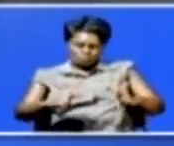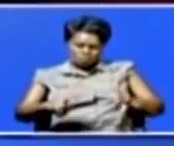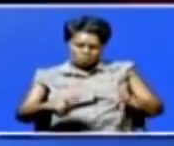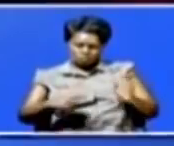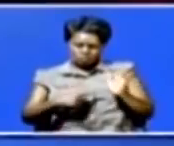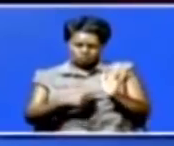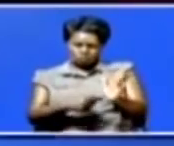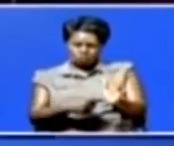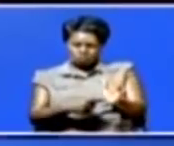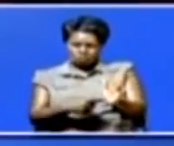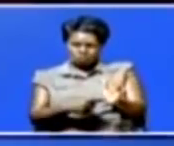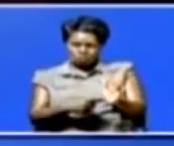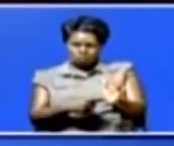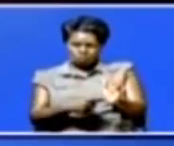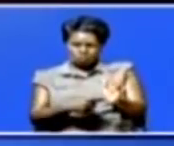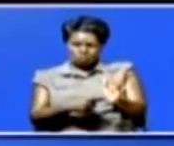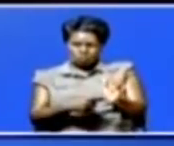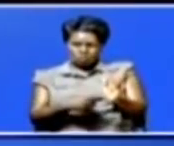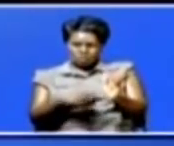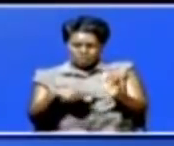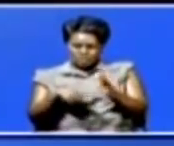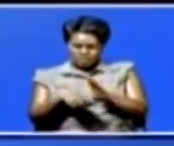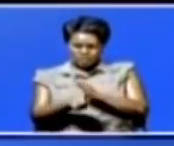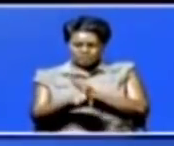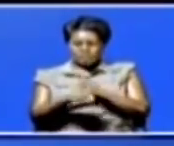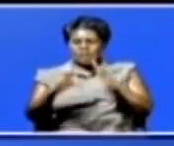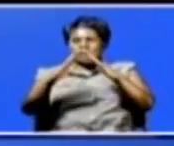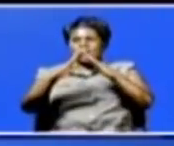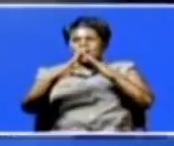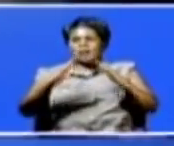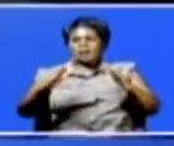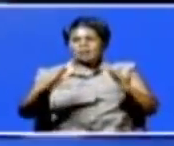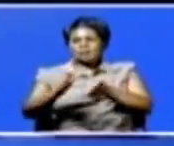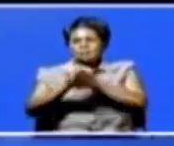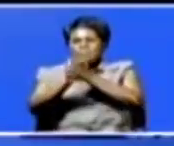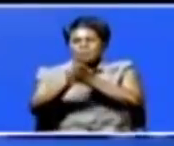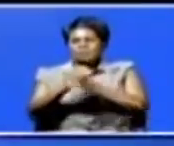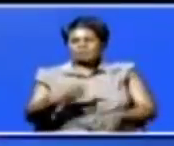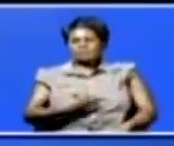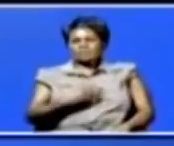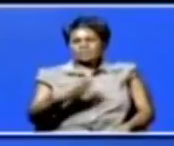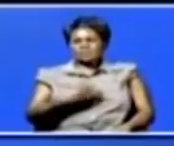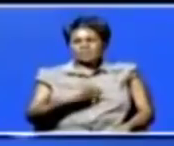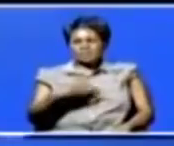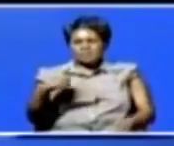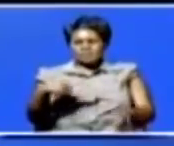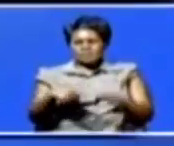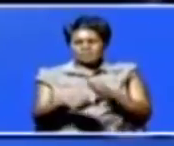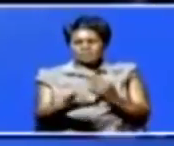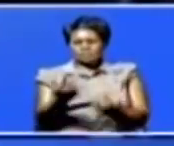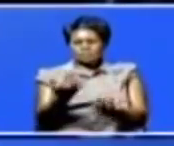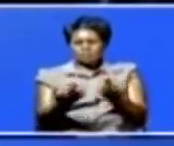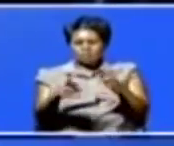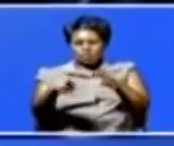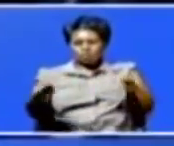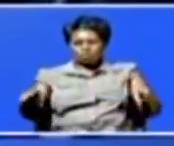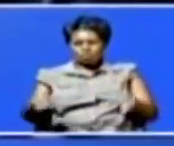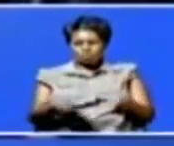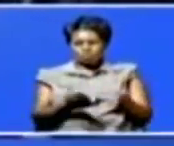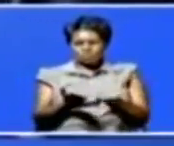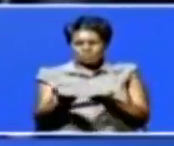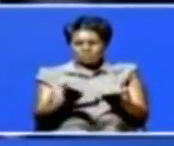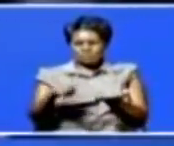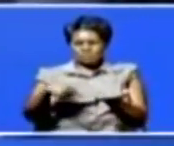investigative sources, Irungu entered Monica Kimani's house, greeted visitors, and made his way to the kitchen where he